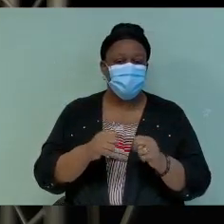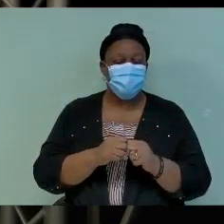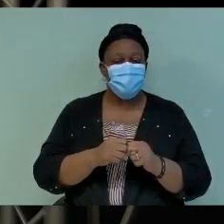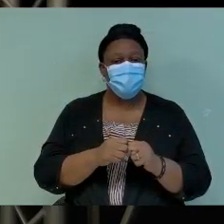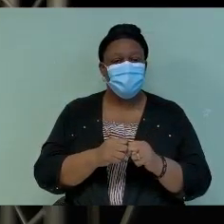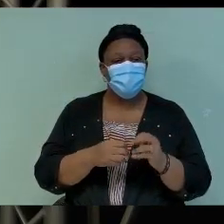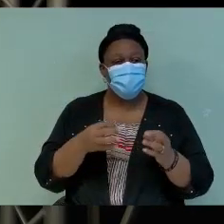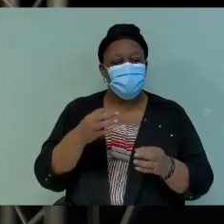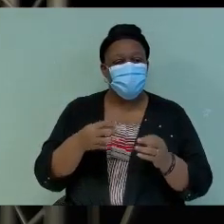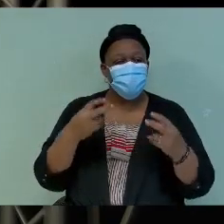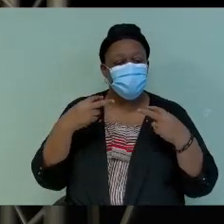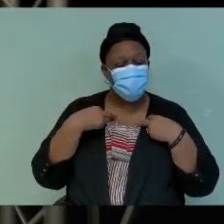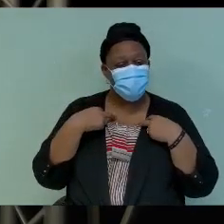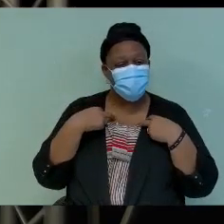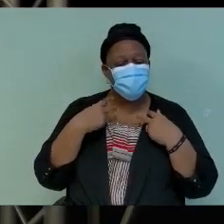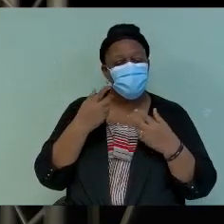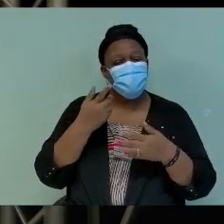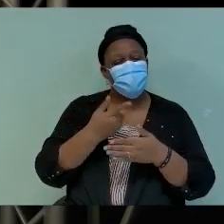what actions